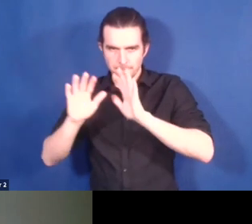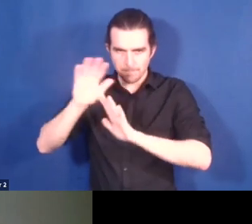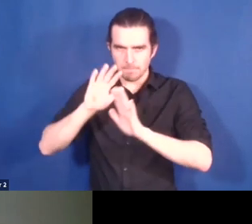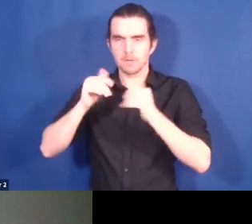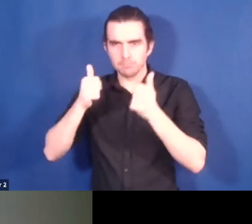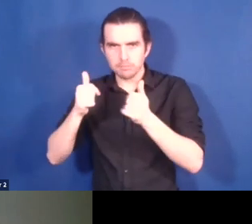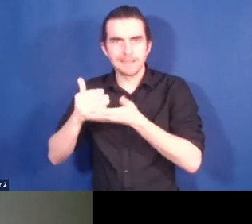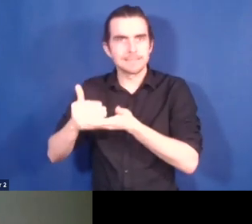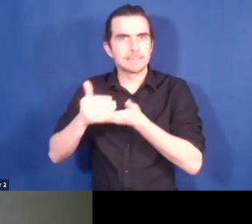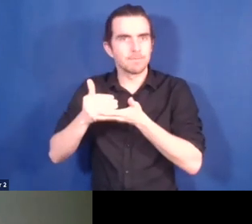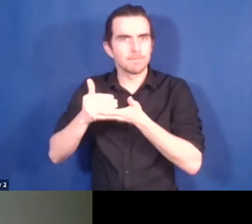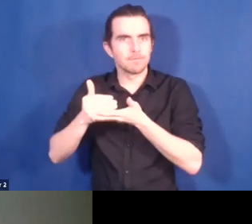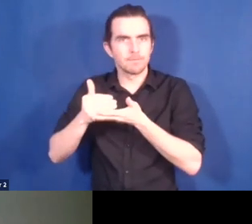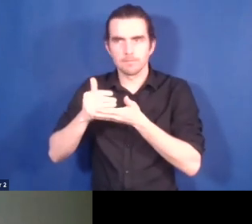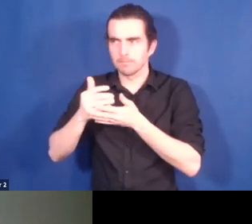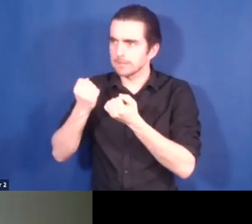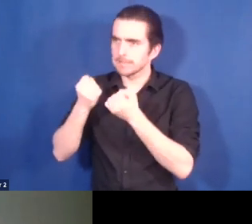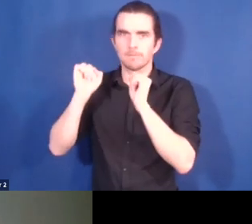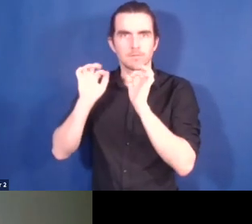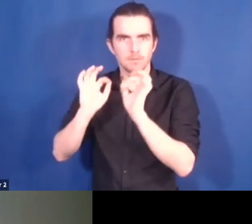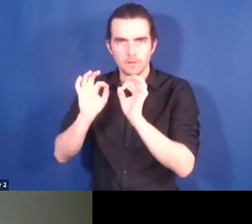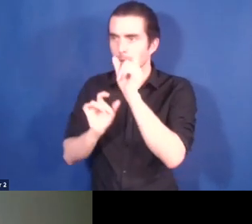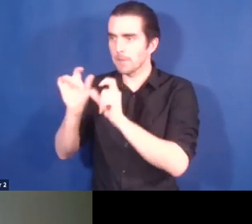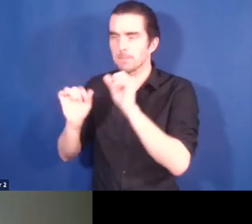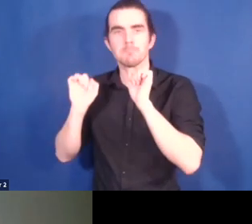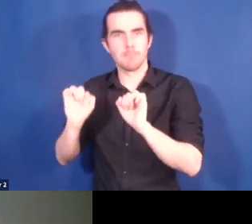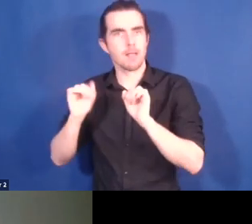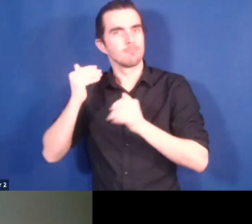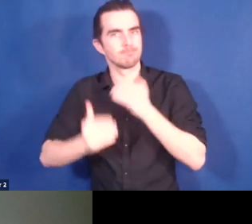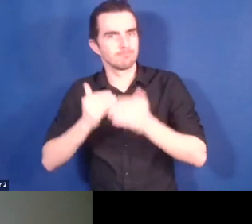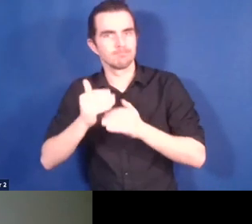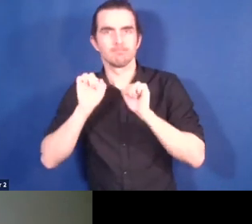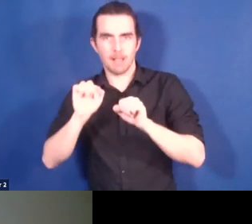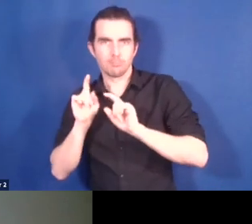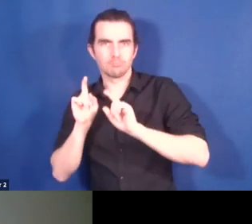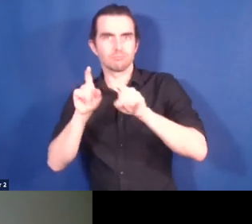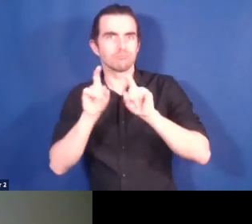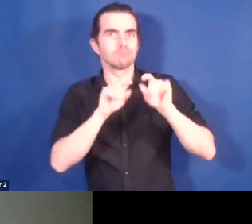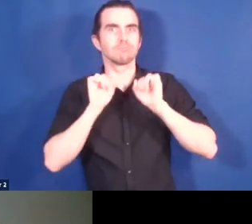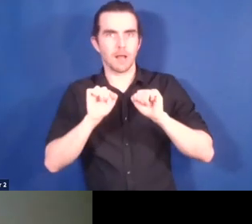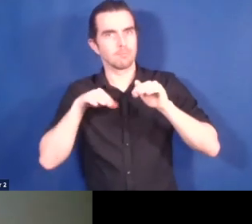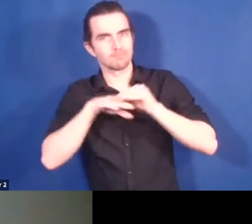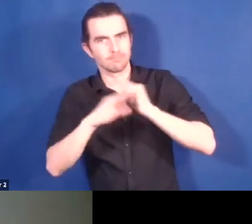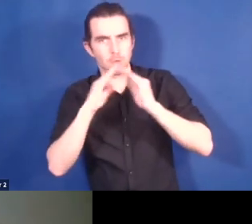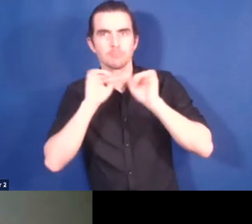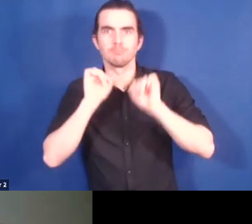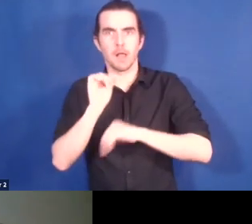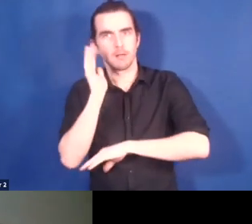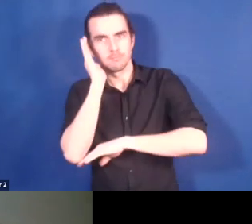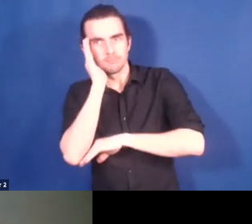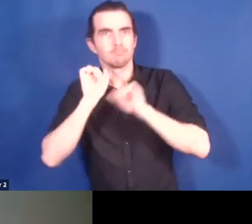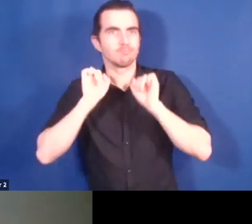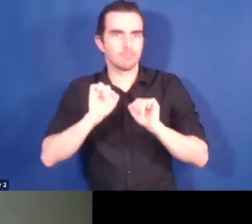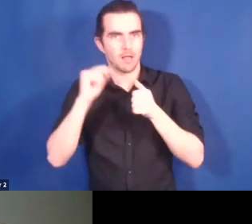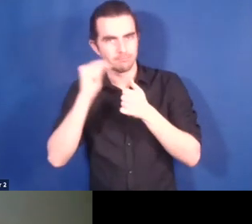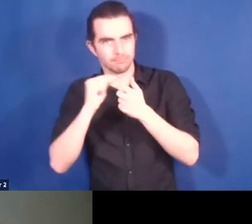Now, looking at these localized issues, there are a couple of interesting options, I